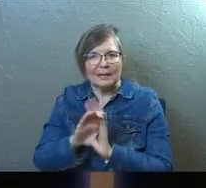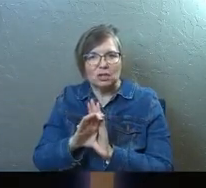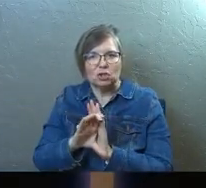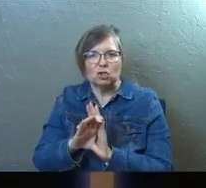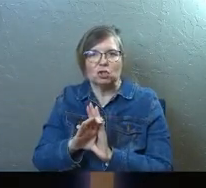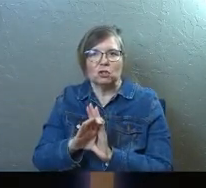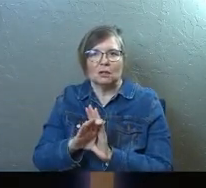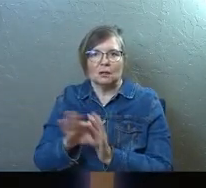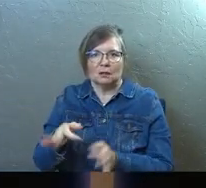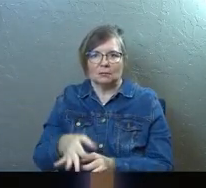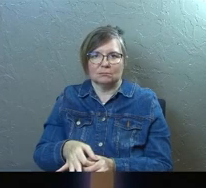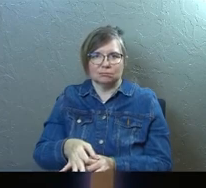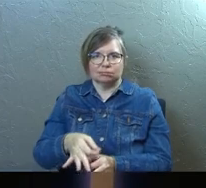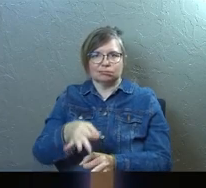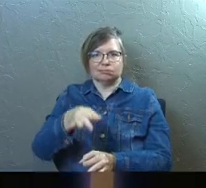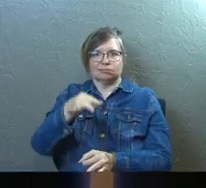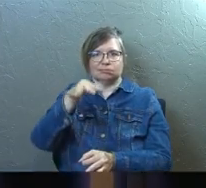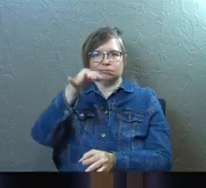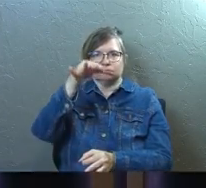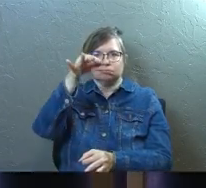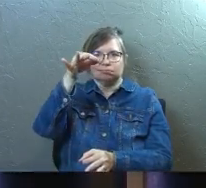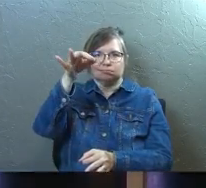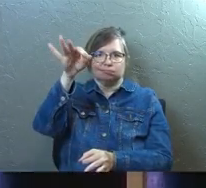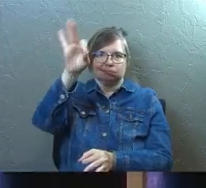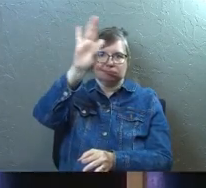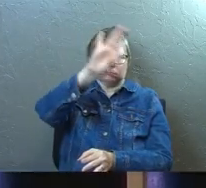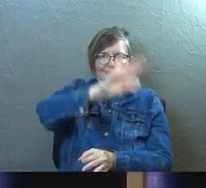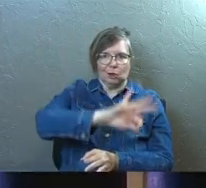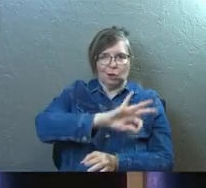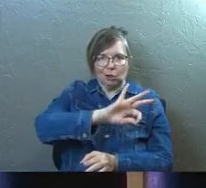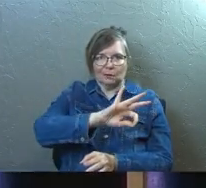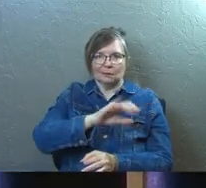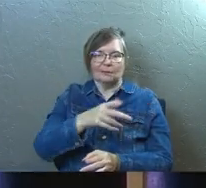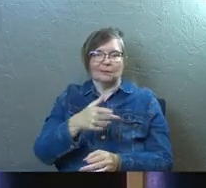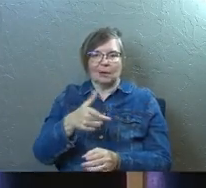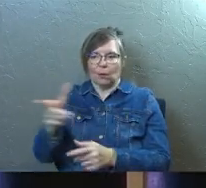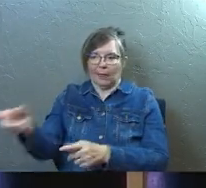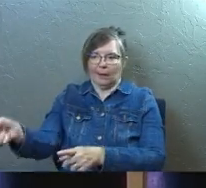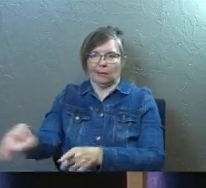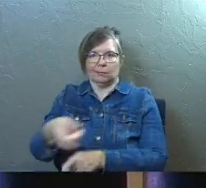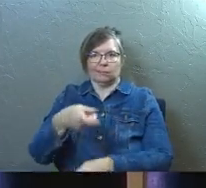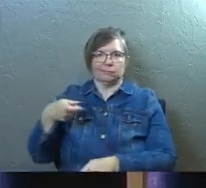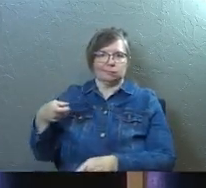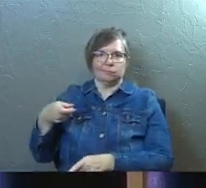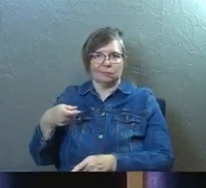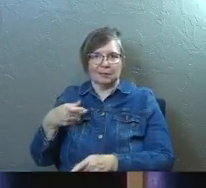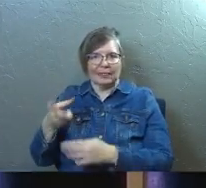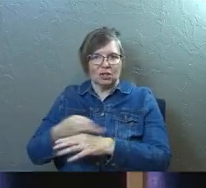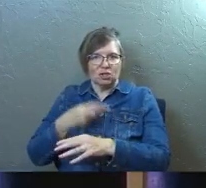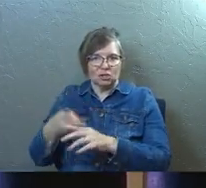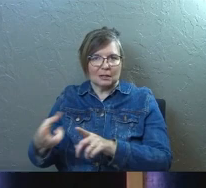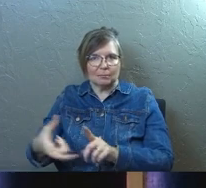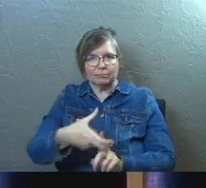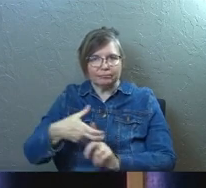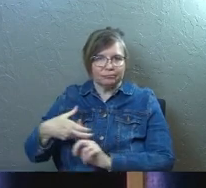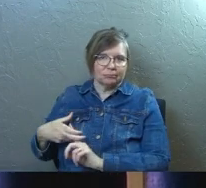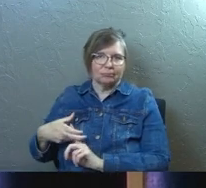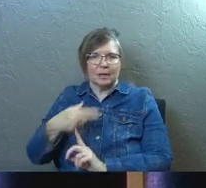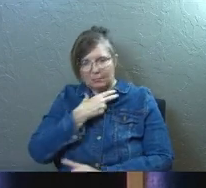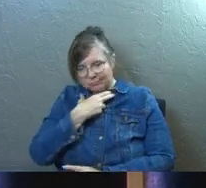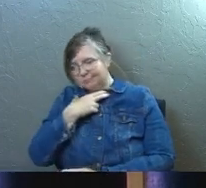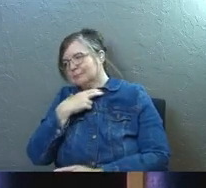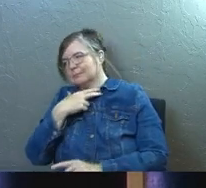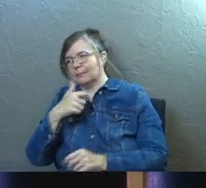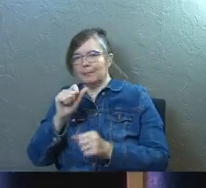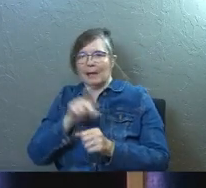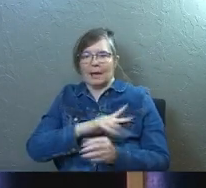pictures, drawings and cartoons where it's like, you know, there's like a little shepherd's crook at the top so that they can like grab sheep by the neck and pull them